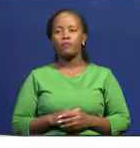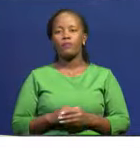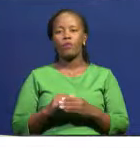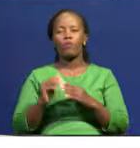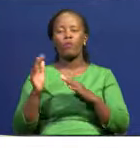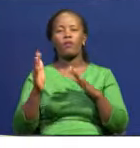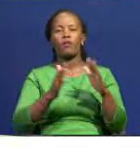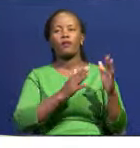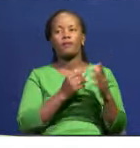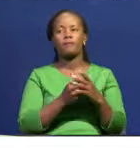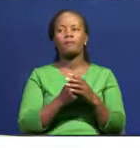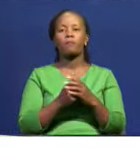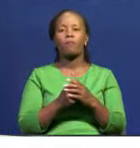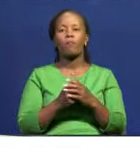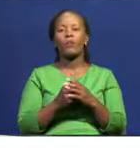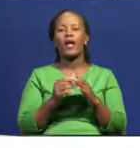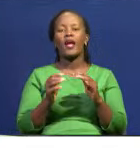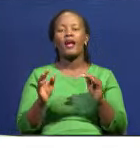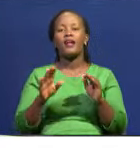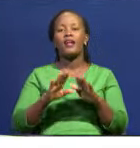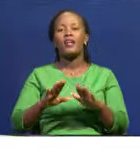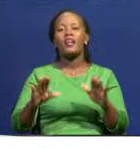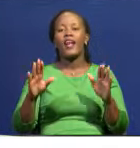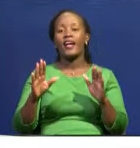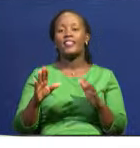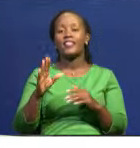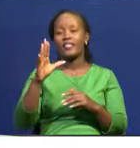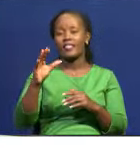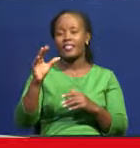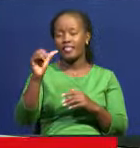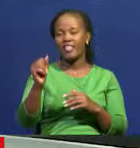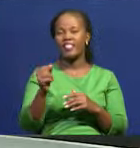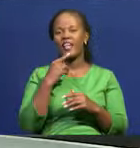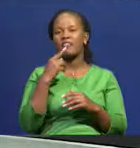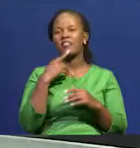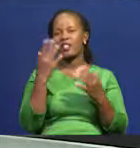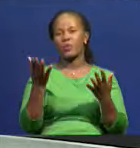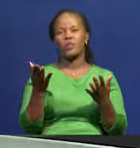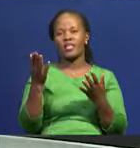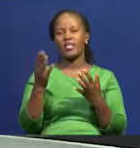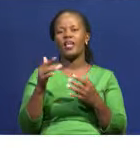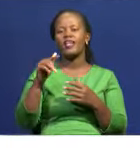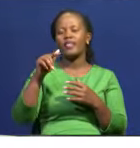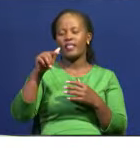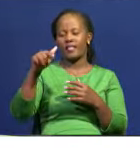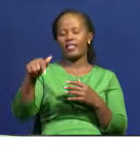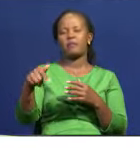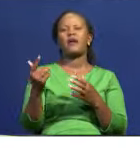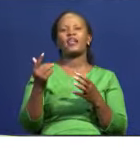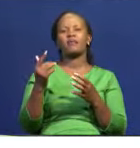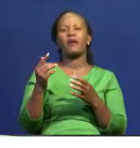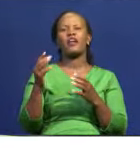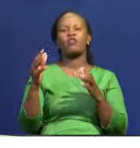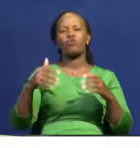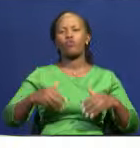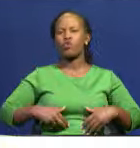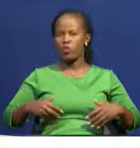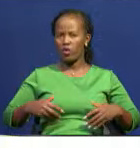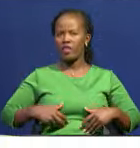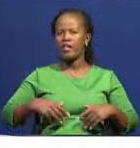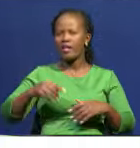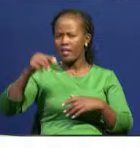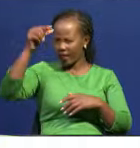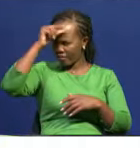Now, Lands Cabinet Secretary Alice Wahome has dismissed fresh demands by Generation Z for the government